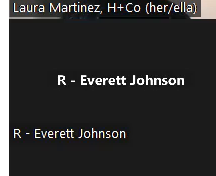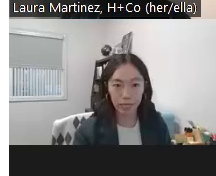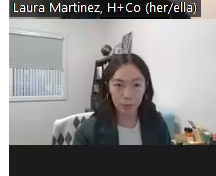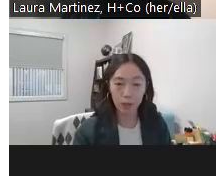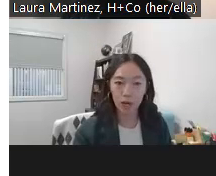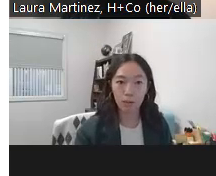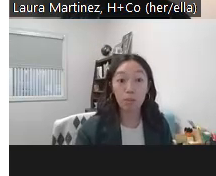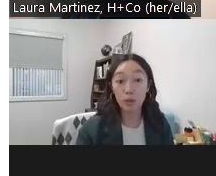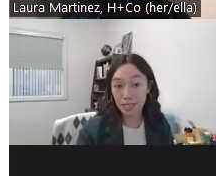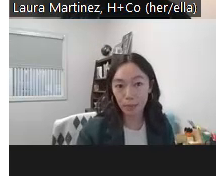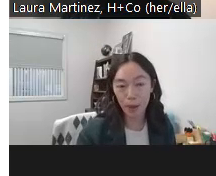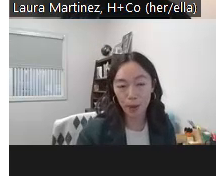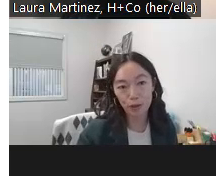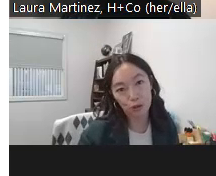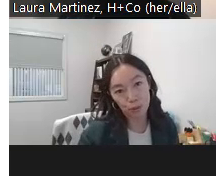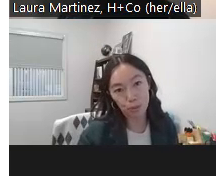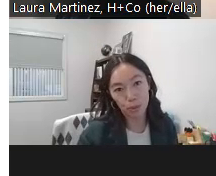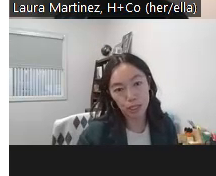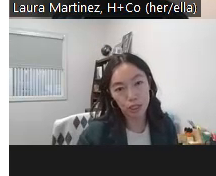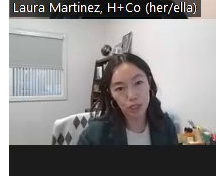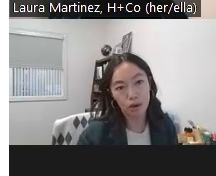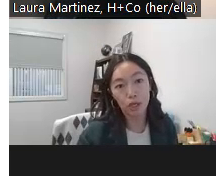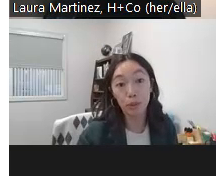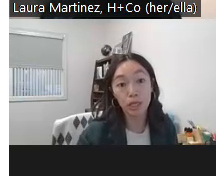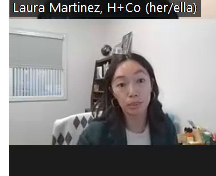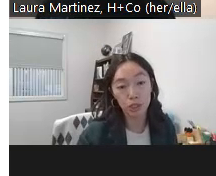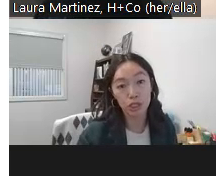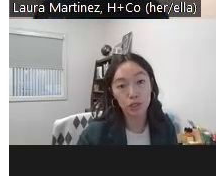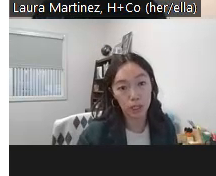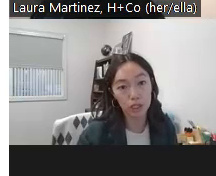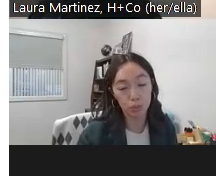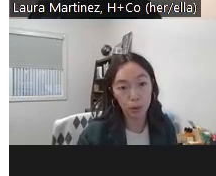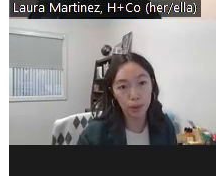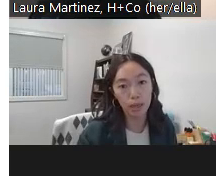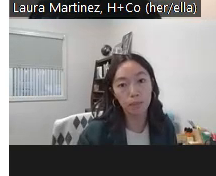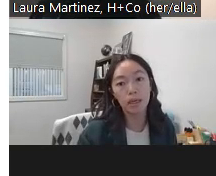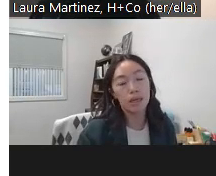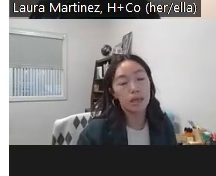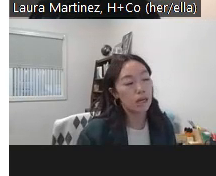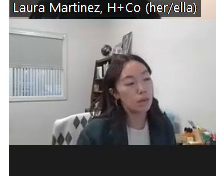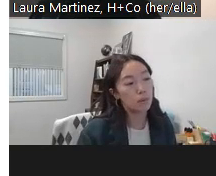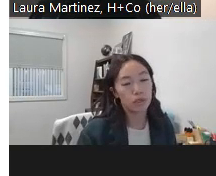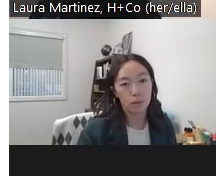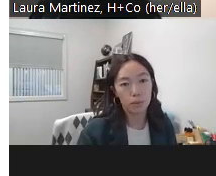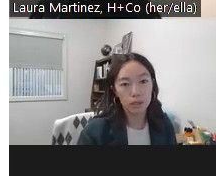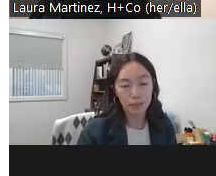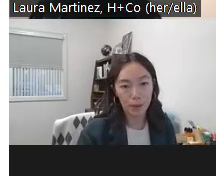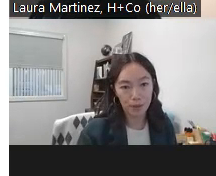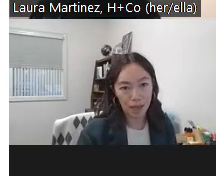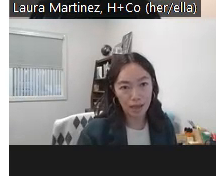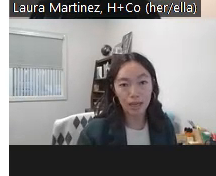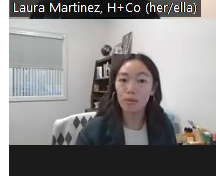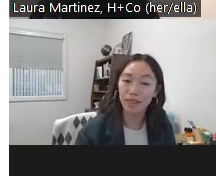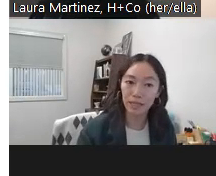And we're going to break it up. We'll talk mostly about SERP implementation, our community emissions reduction program. We'll talk mostly